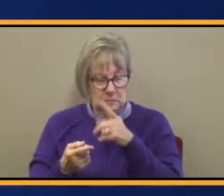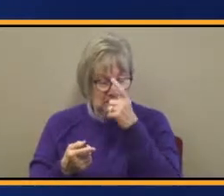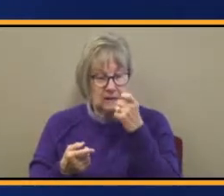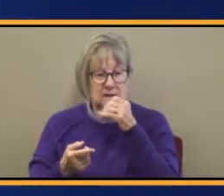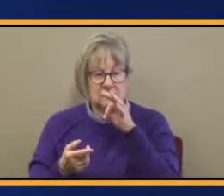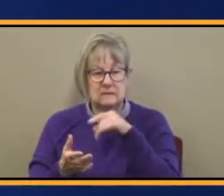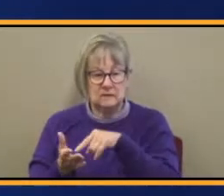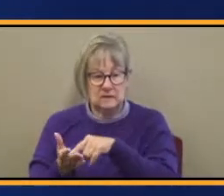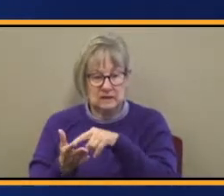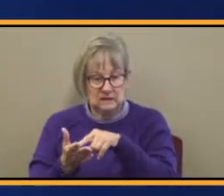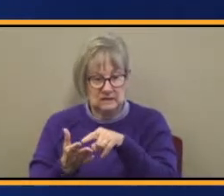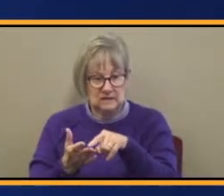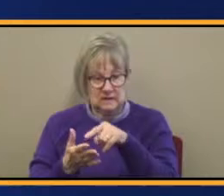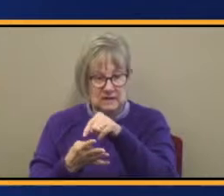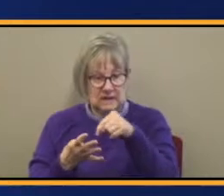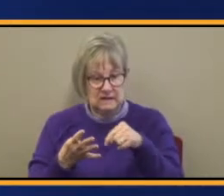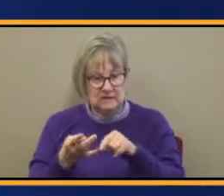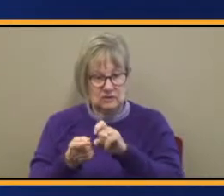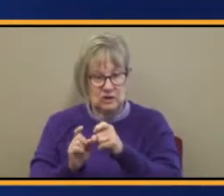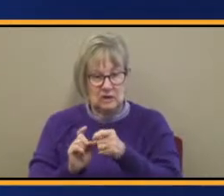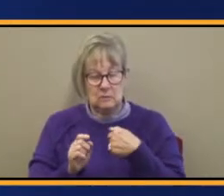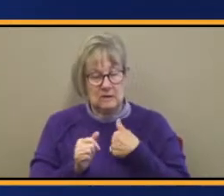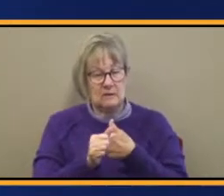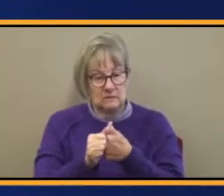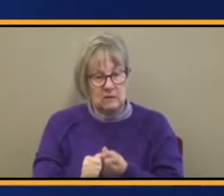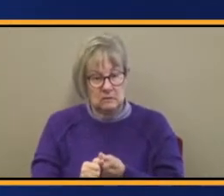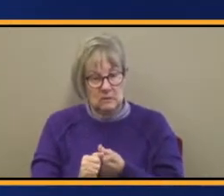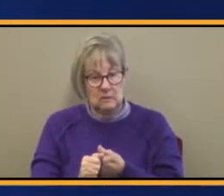So we are tracking.